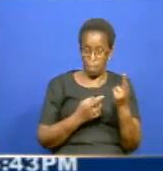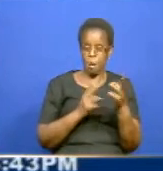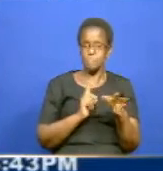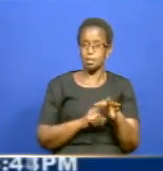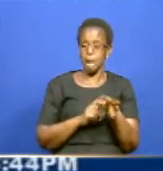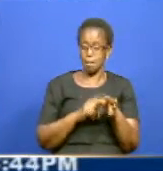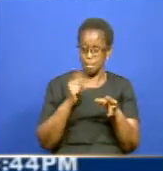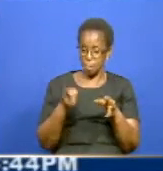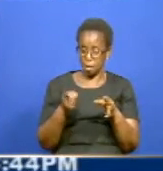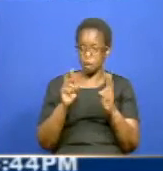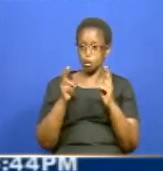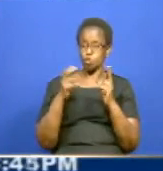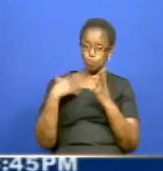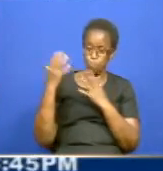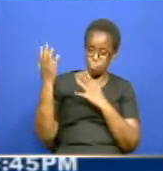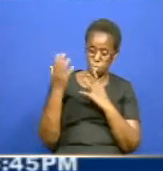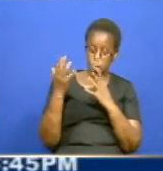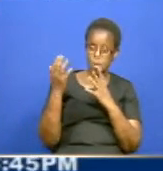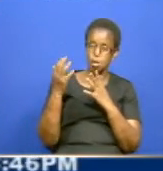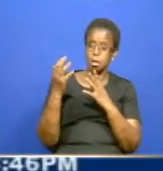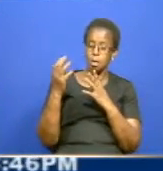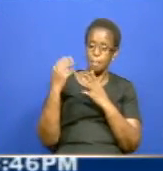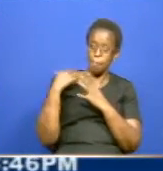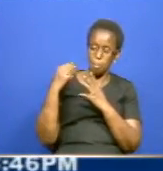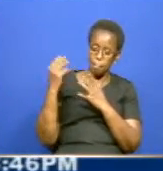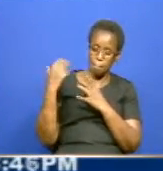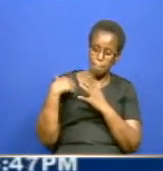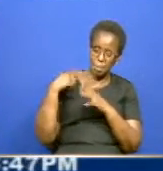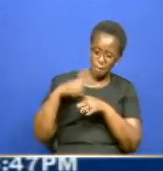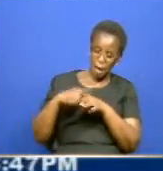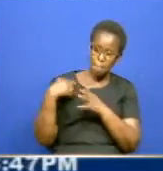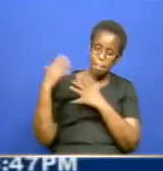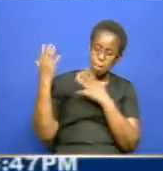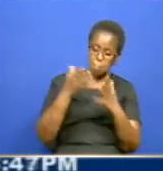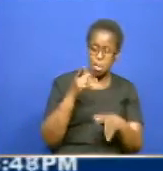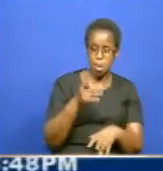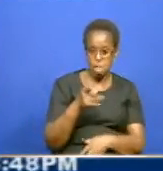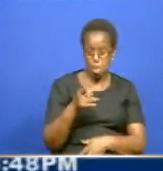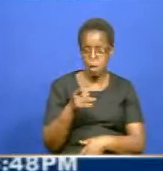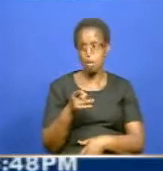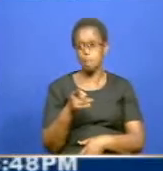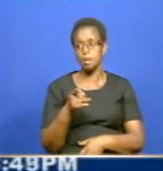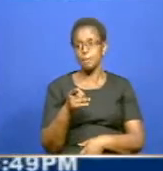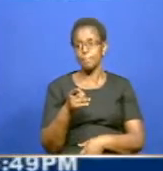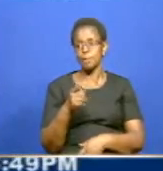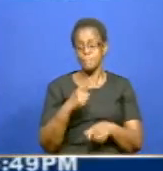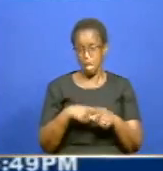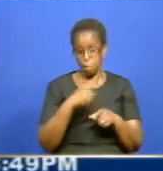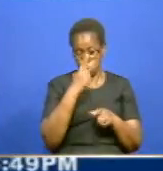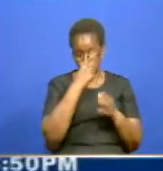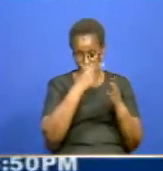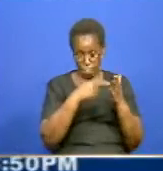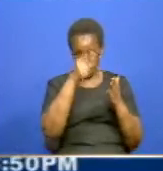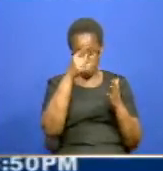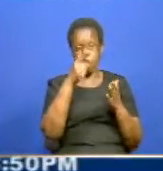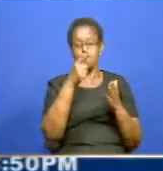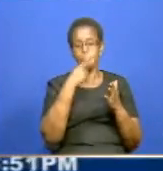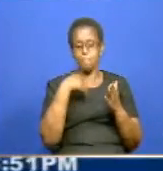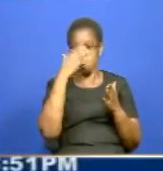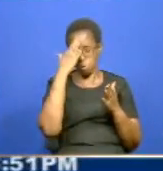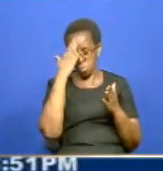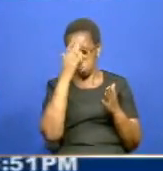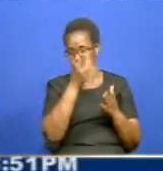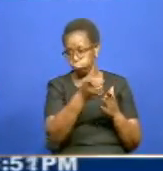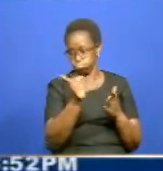to the floor of this House, the motion that I have proposed, once you clear it, I'm sure members will even give